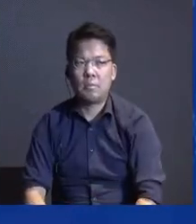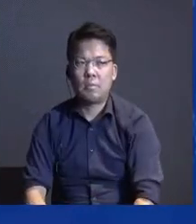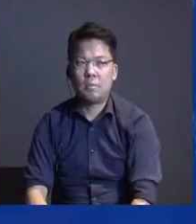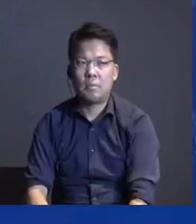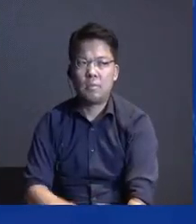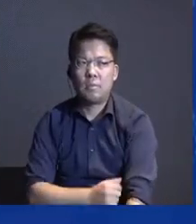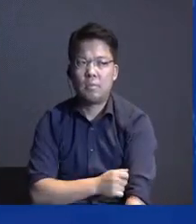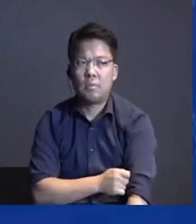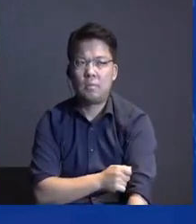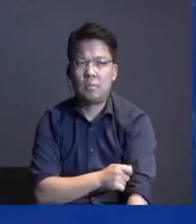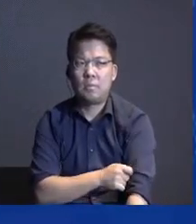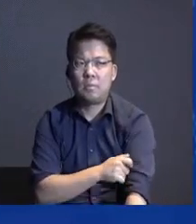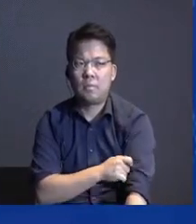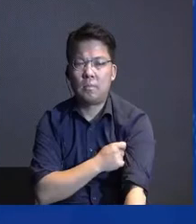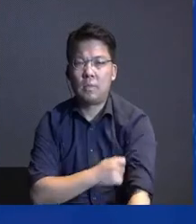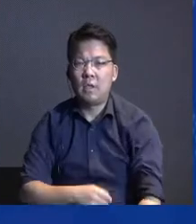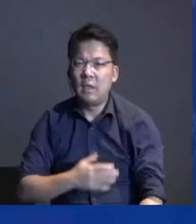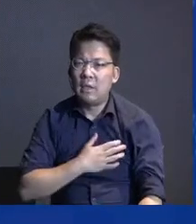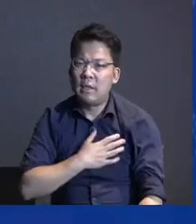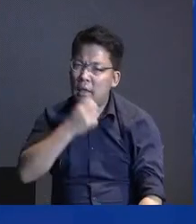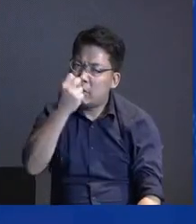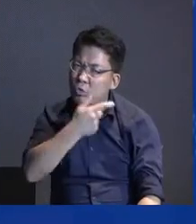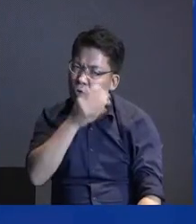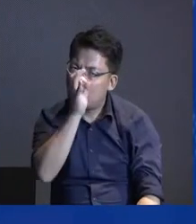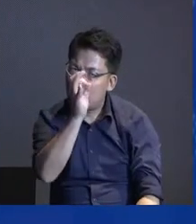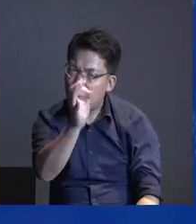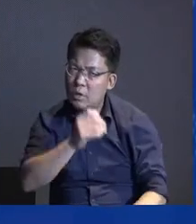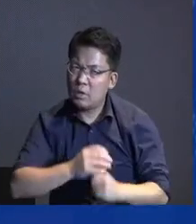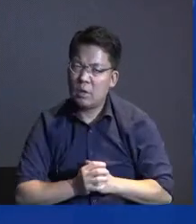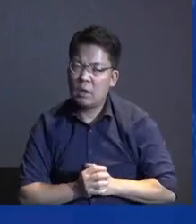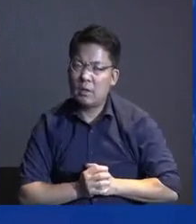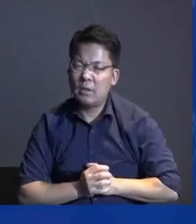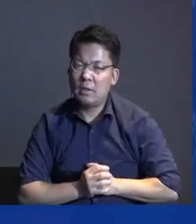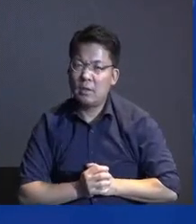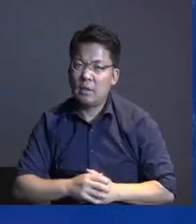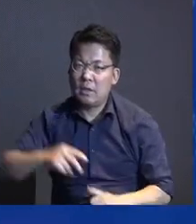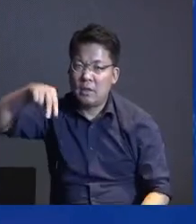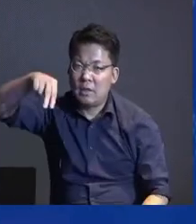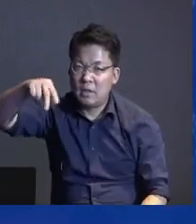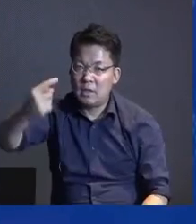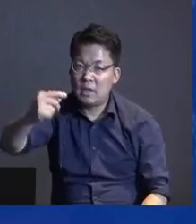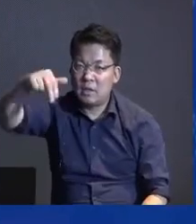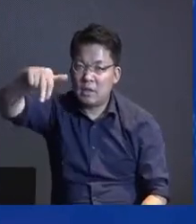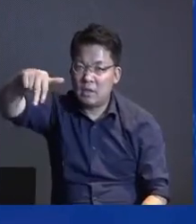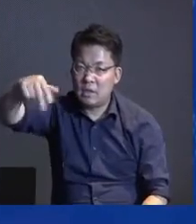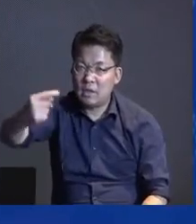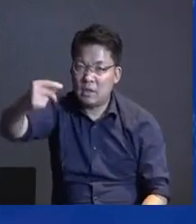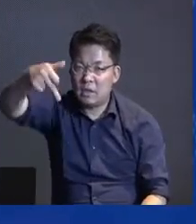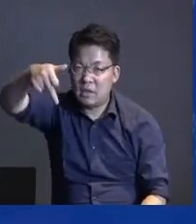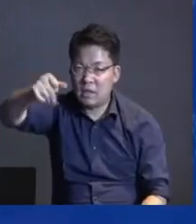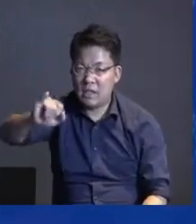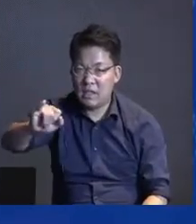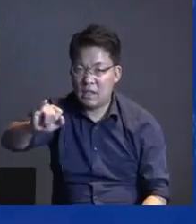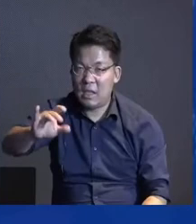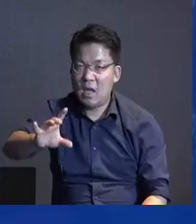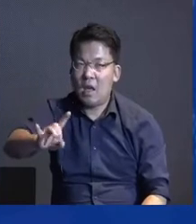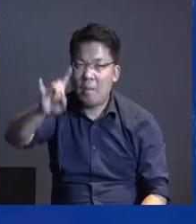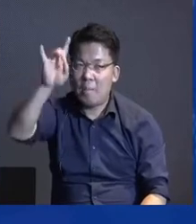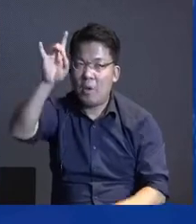The order in the program is Mrs. Suzuki, so I suppose that she'll be the first